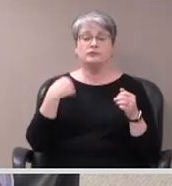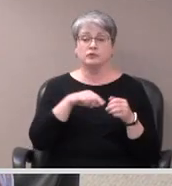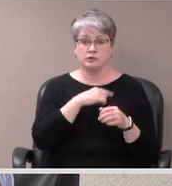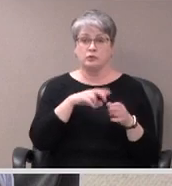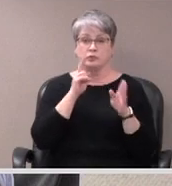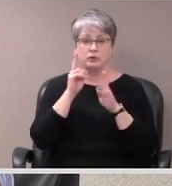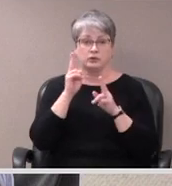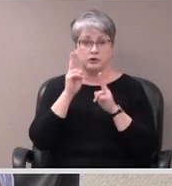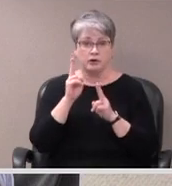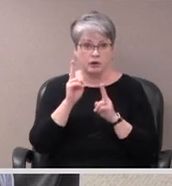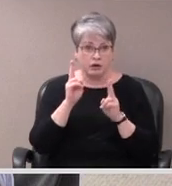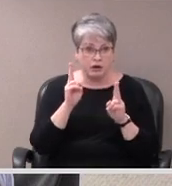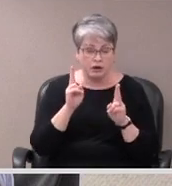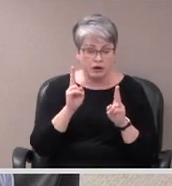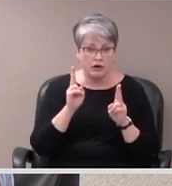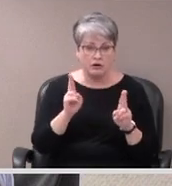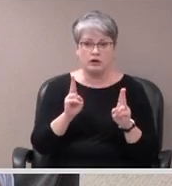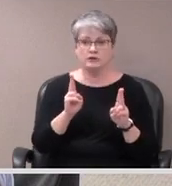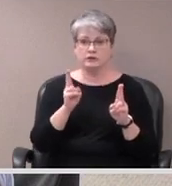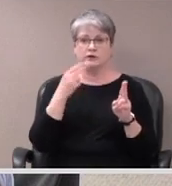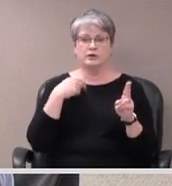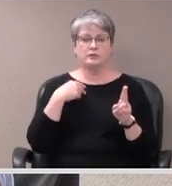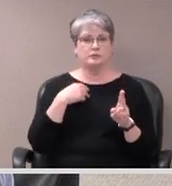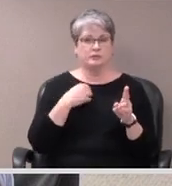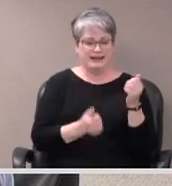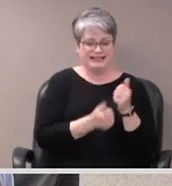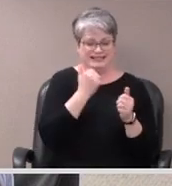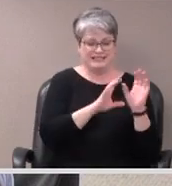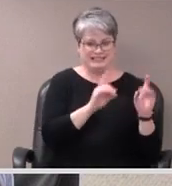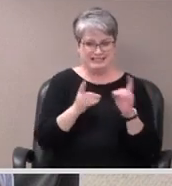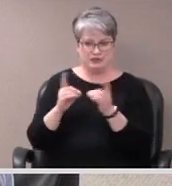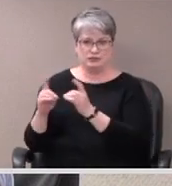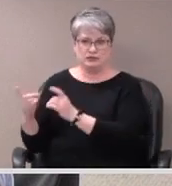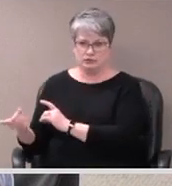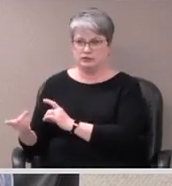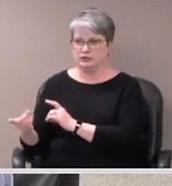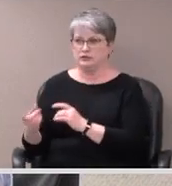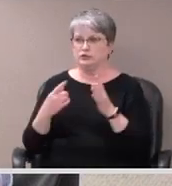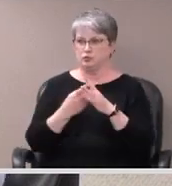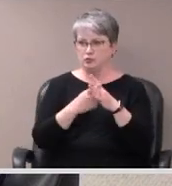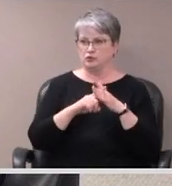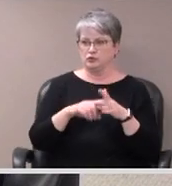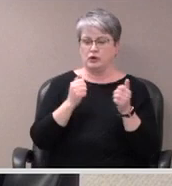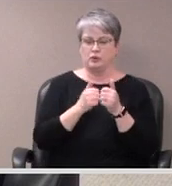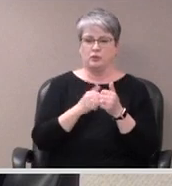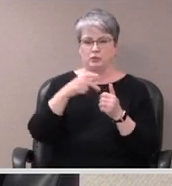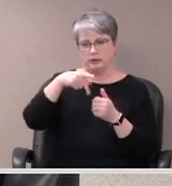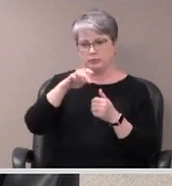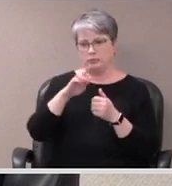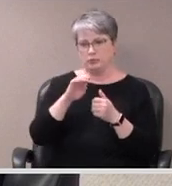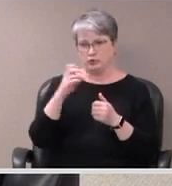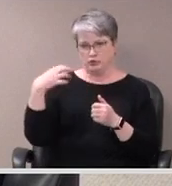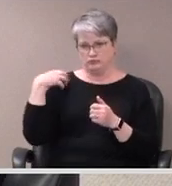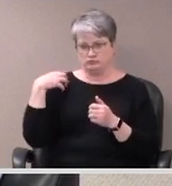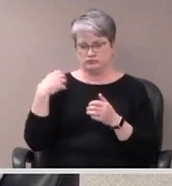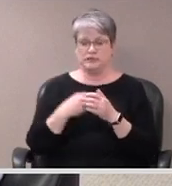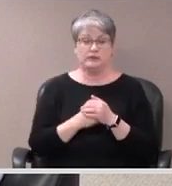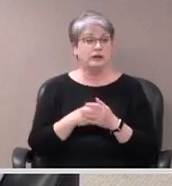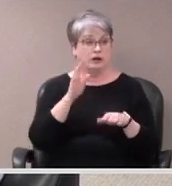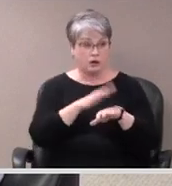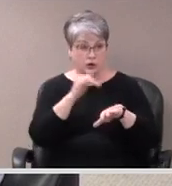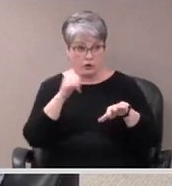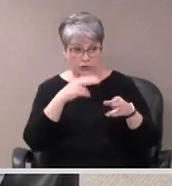newly board certified teachers by board district, beginning with Board Chair Diane Porter. When I call your name, come